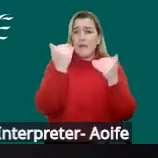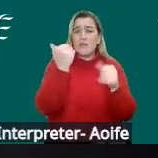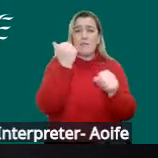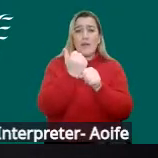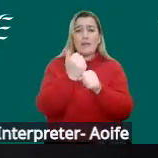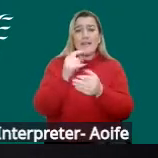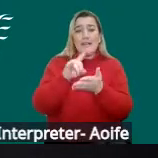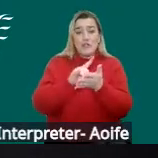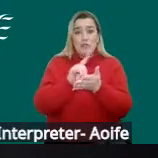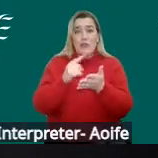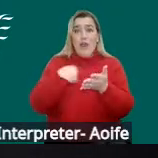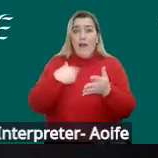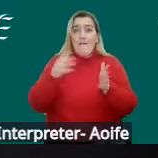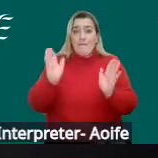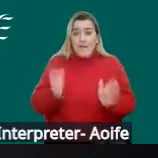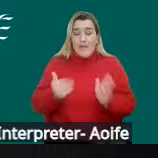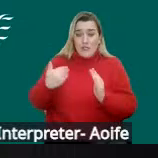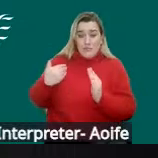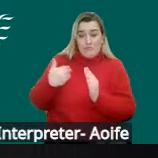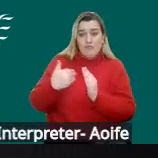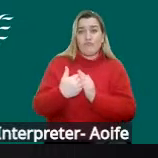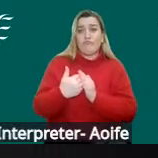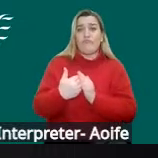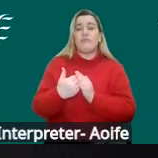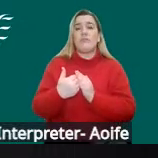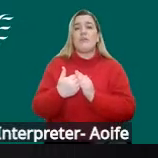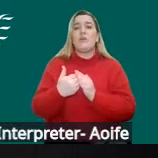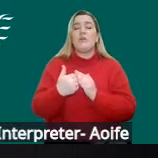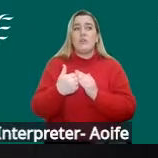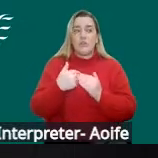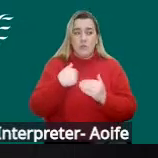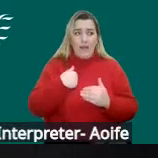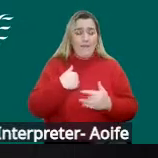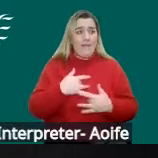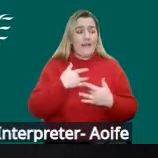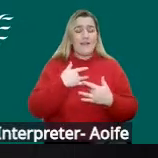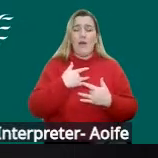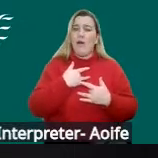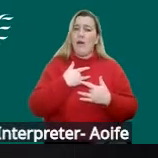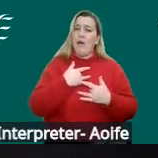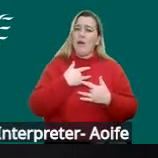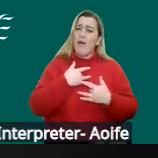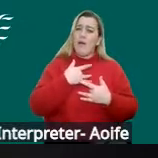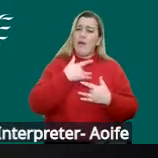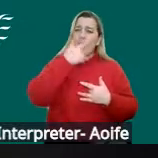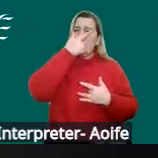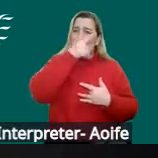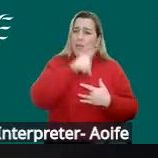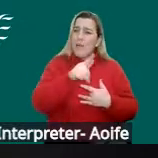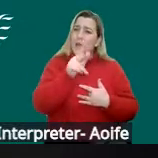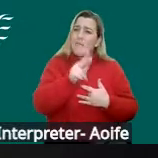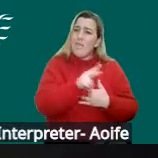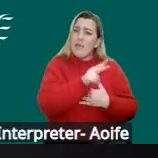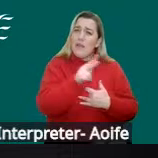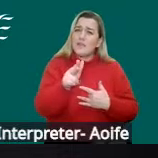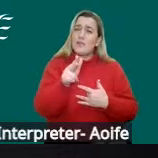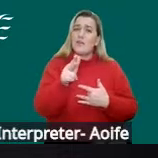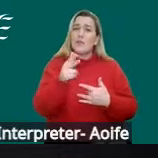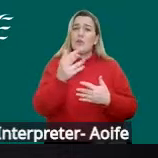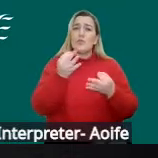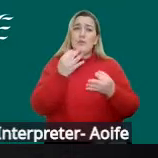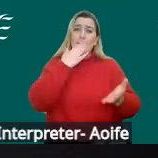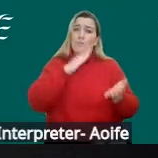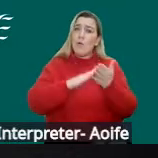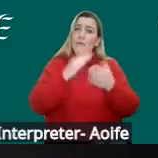have. So I was blessed to get an appointment in the Complex Menopause Clinic in Nina. And